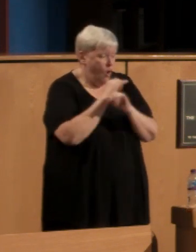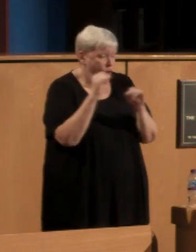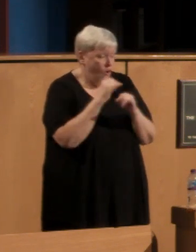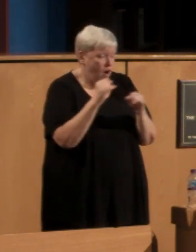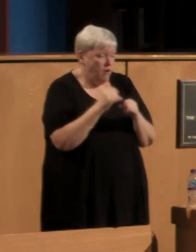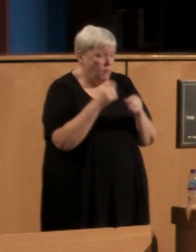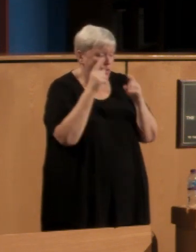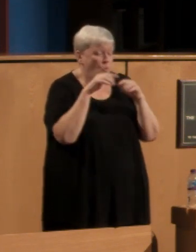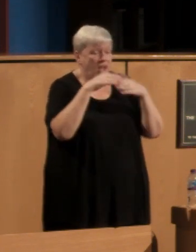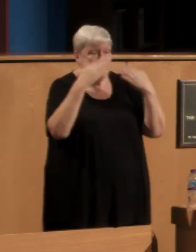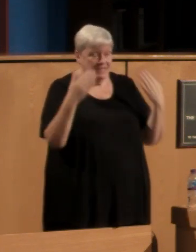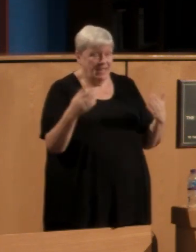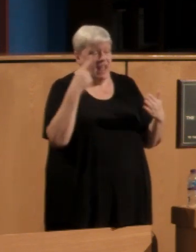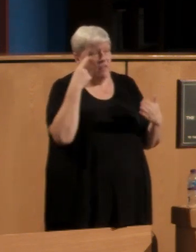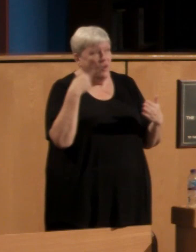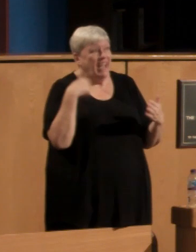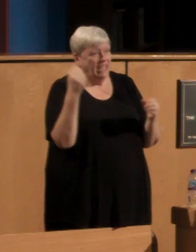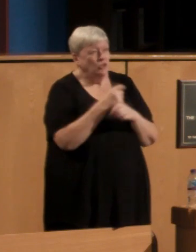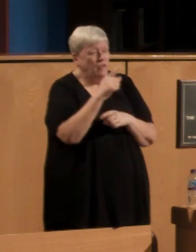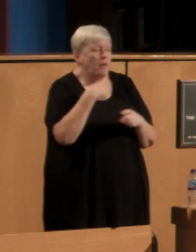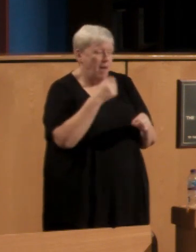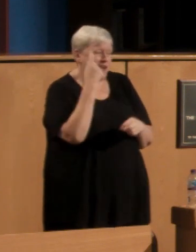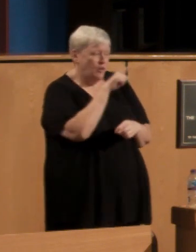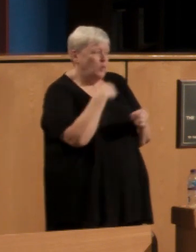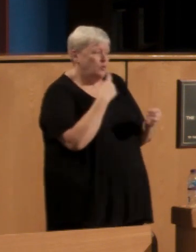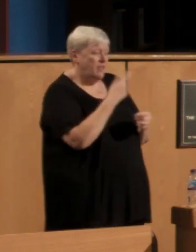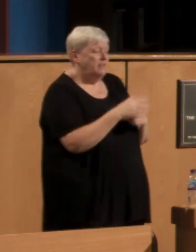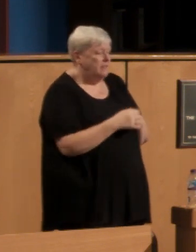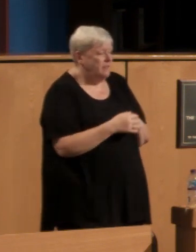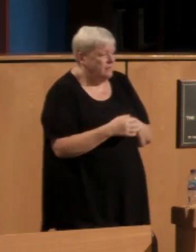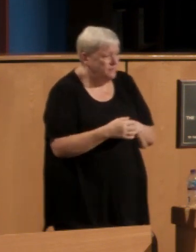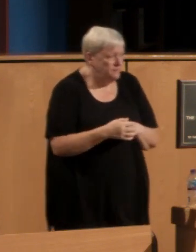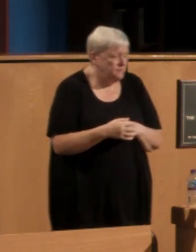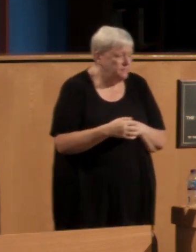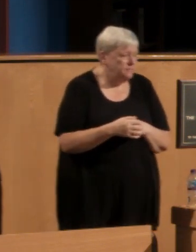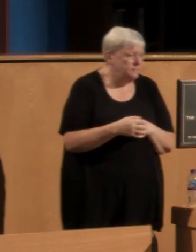one day hope I can do that, but yeah, I understand that, yeah.